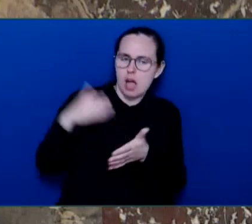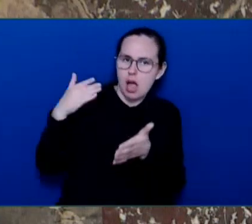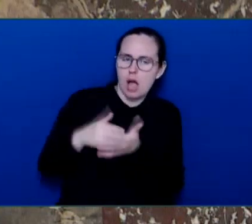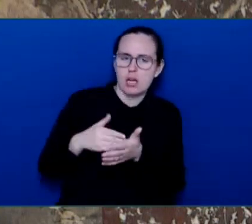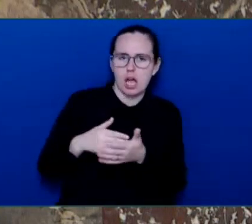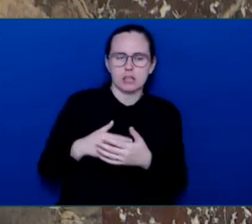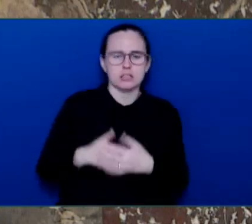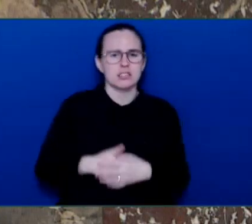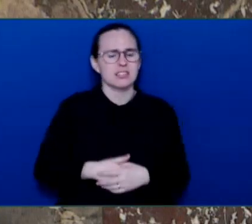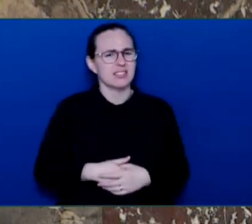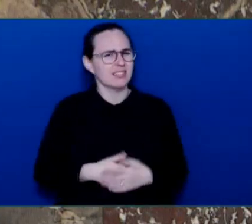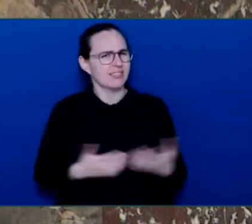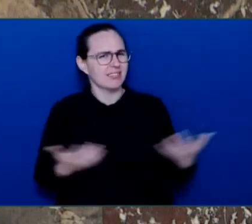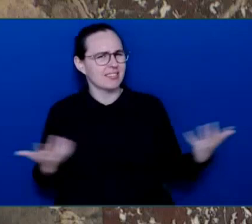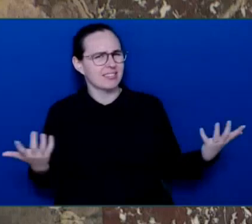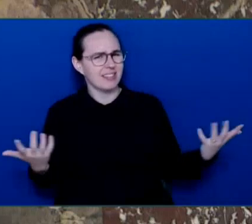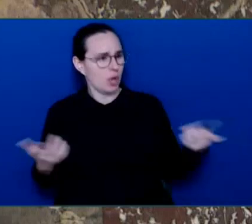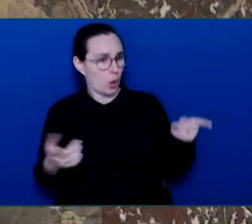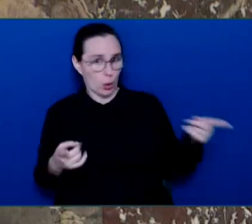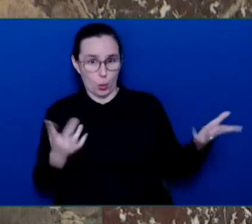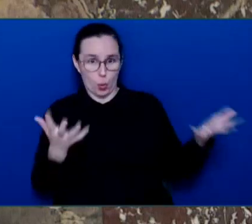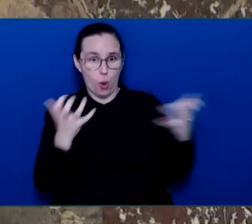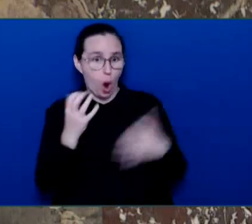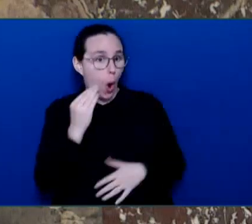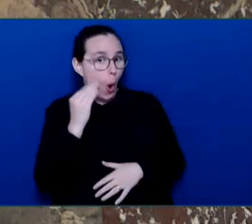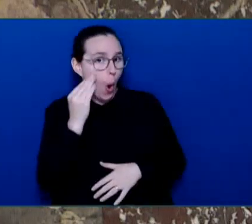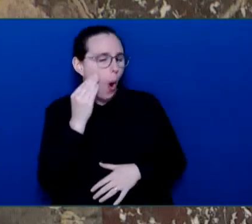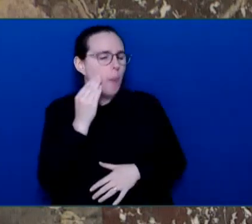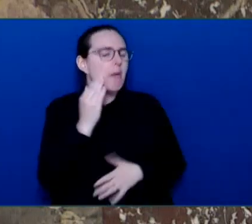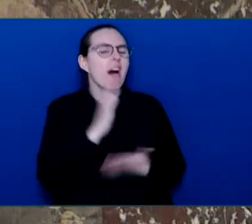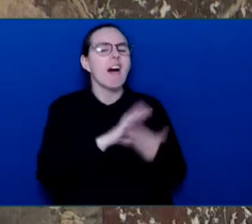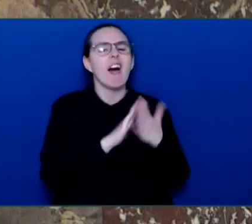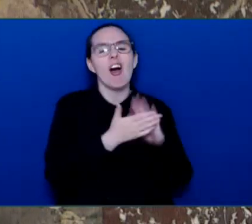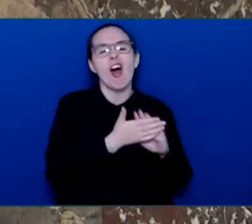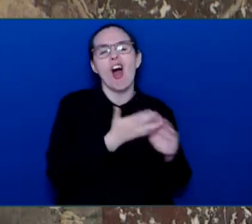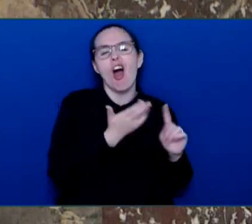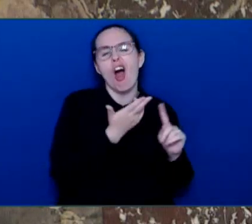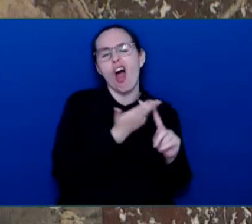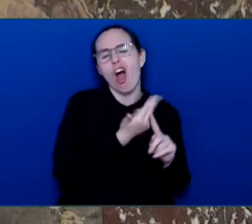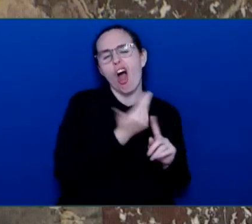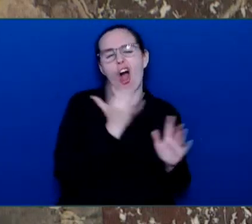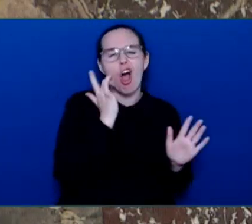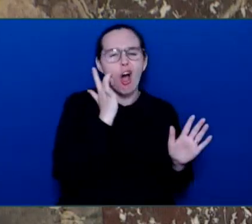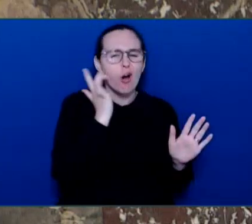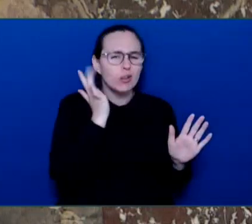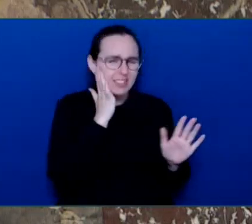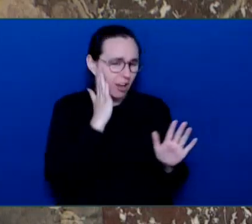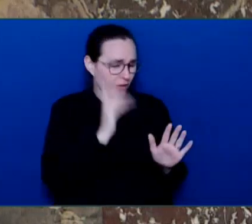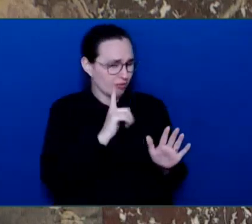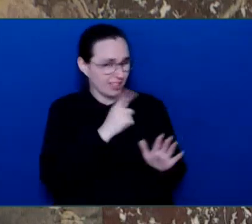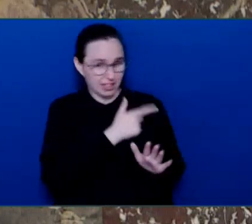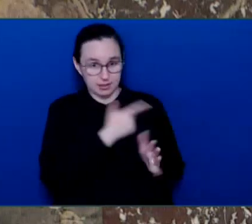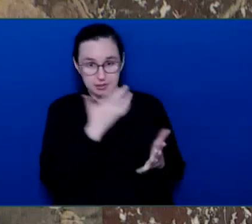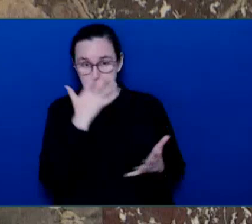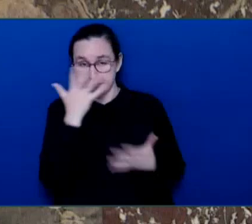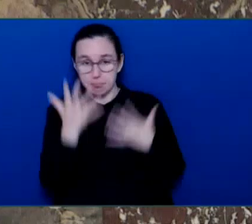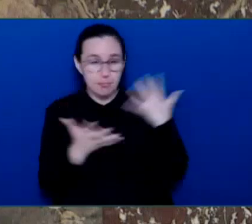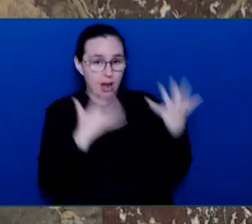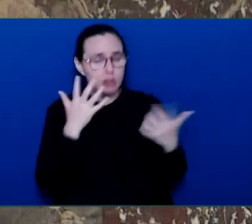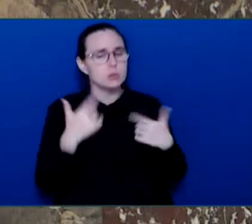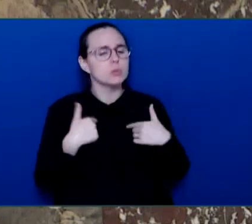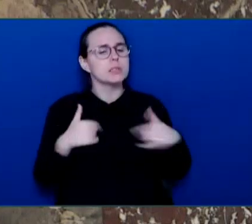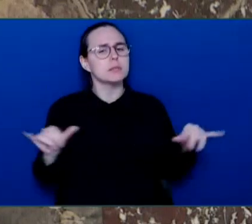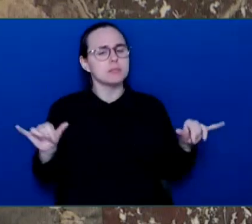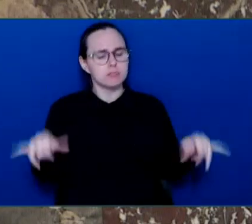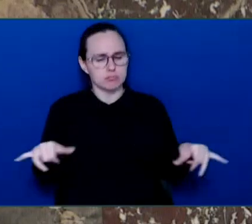Members. What an embarrassment, Honourable Speaker. We're going to stand up for people every time on housing affordability, the